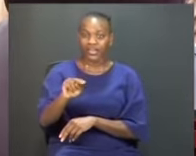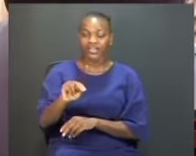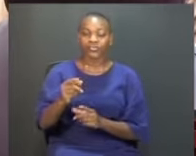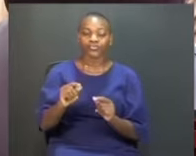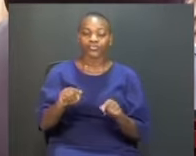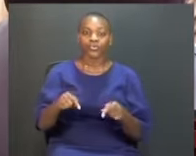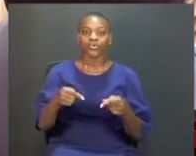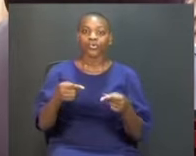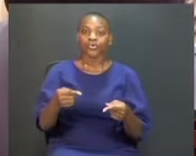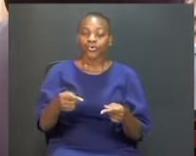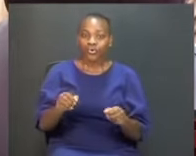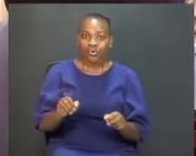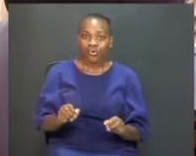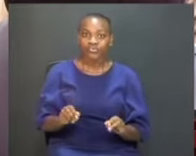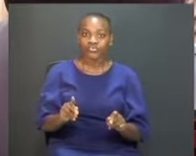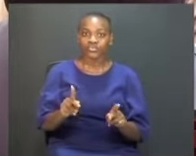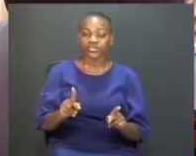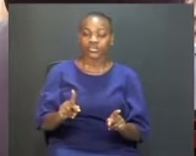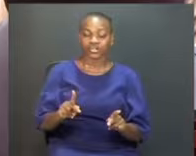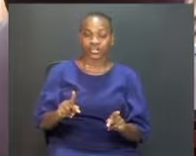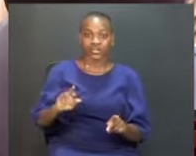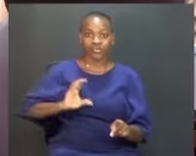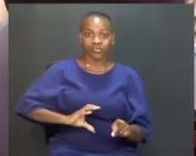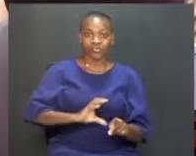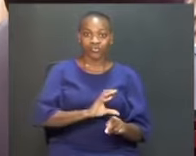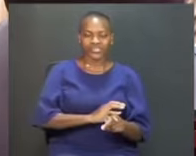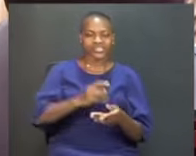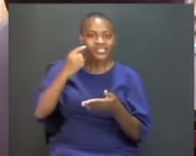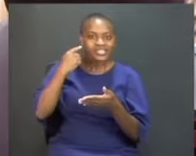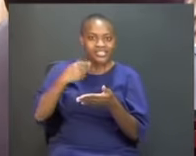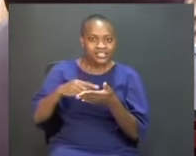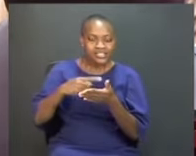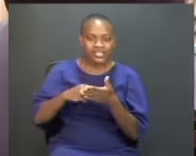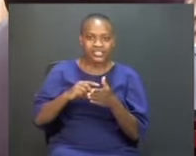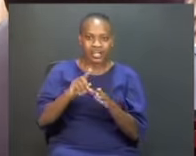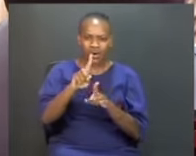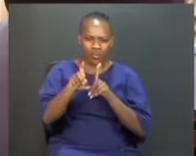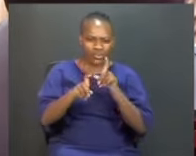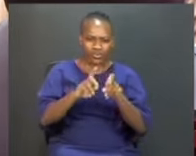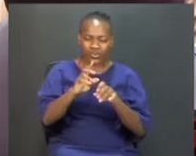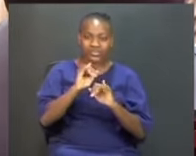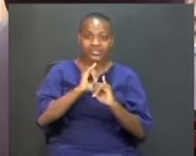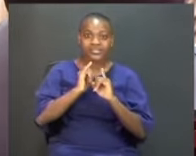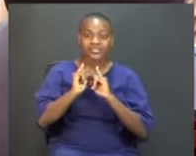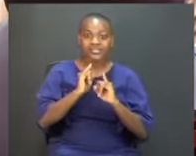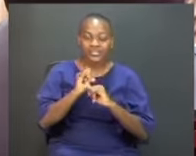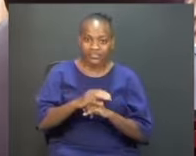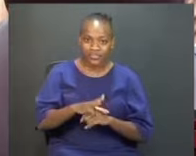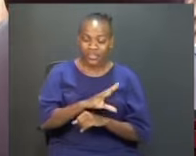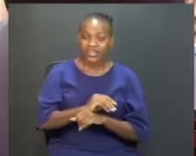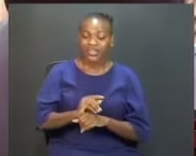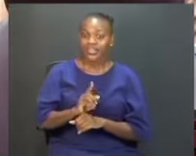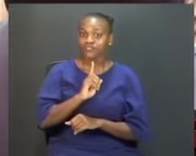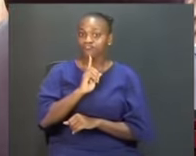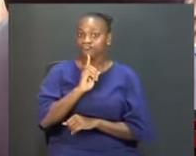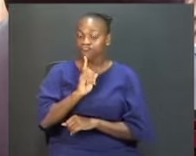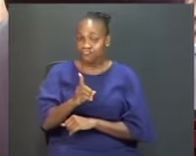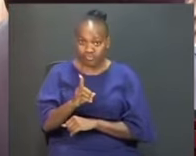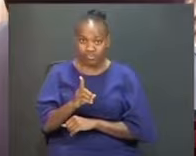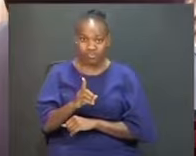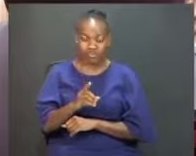Privileges Committee for him to be processed. And if indeed the committee comes to a